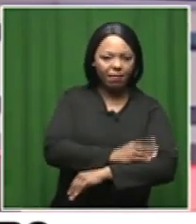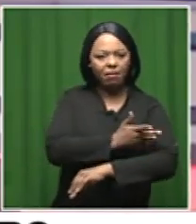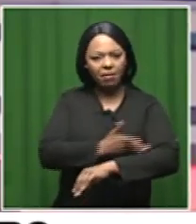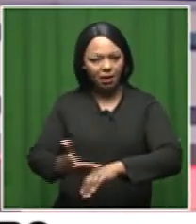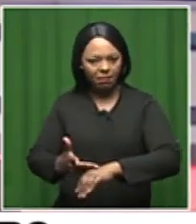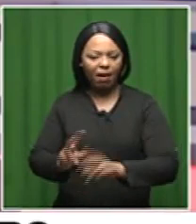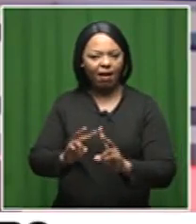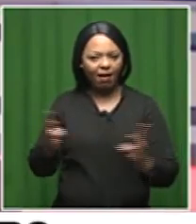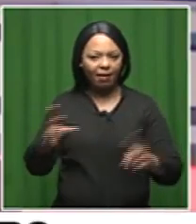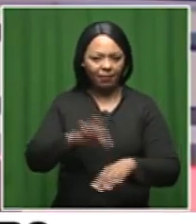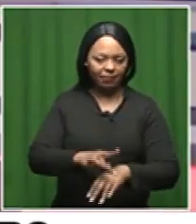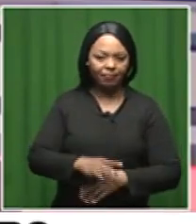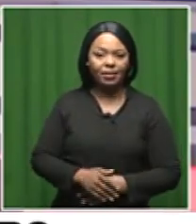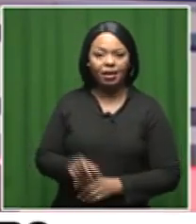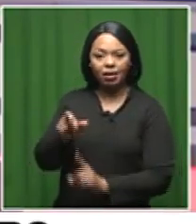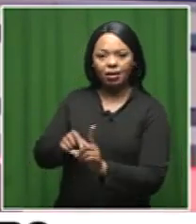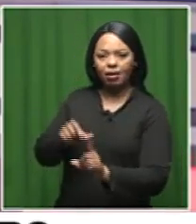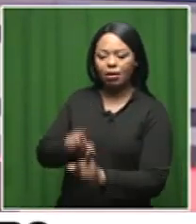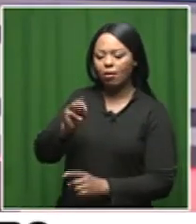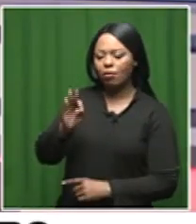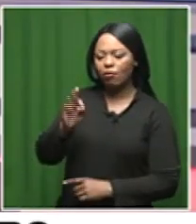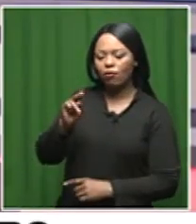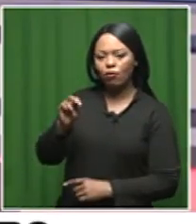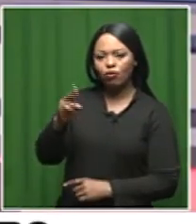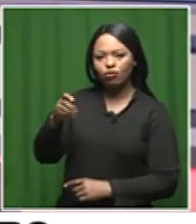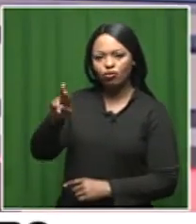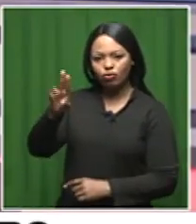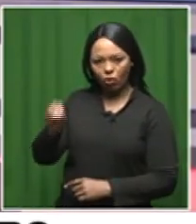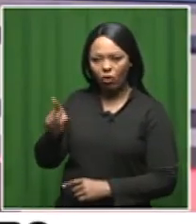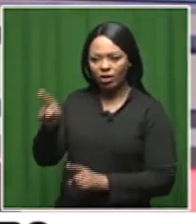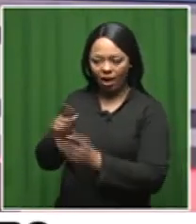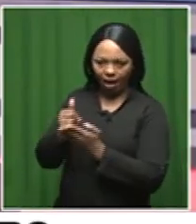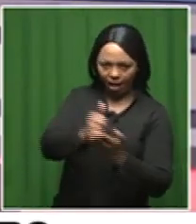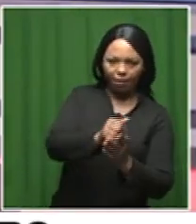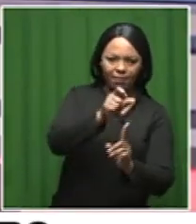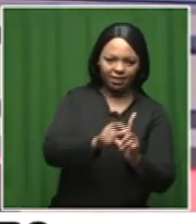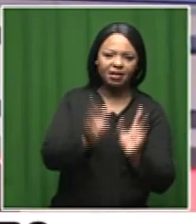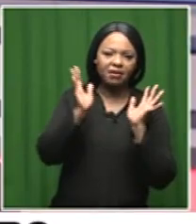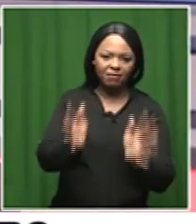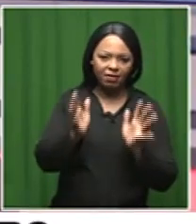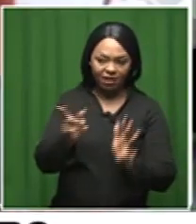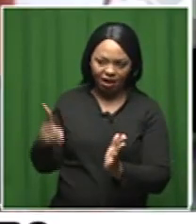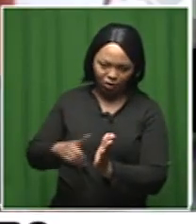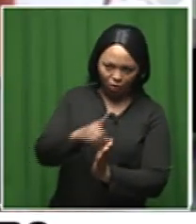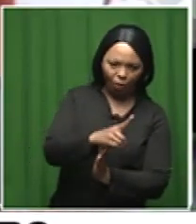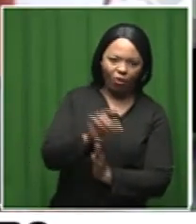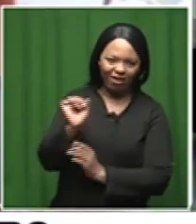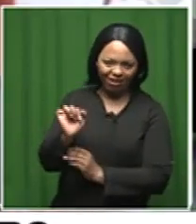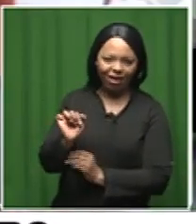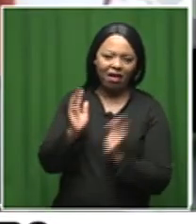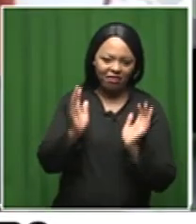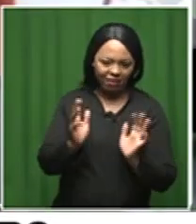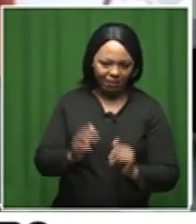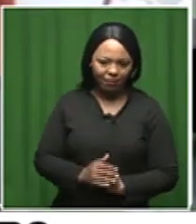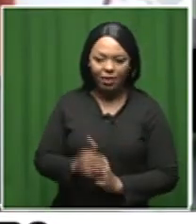Now, we speak to Mfundo Ngwenya, who is also part of the journey of assisting someone. He is a bone marrow donor. Good day, Mfundo. Thank you so much for